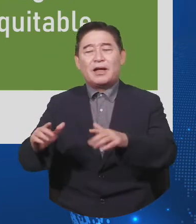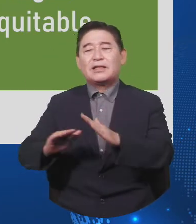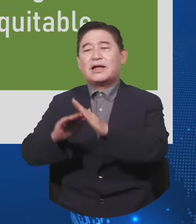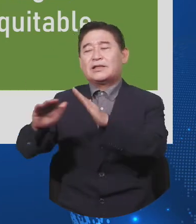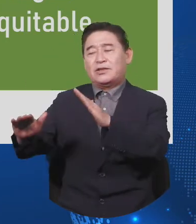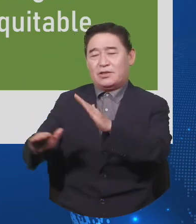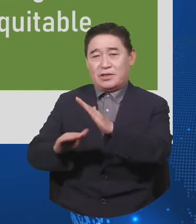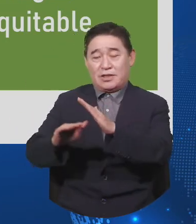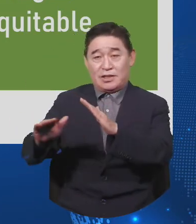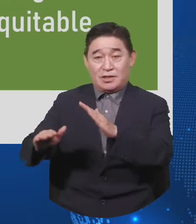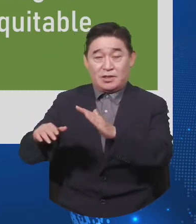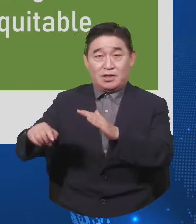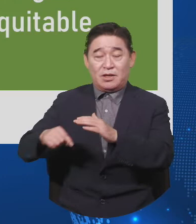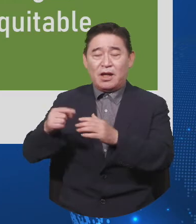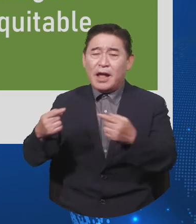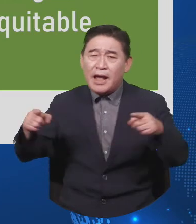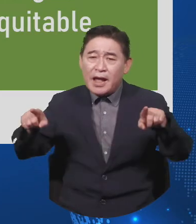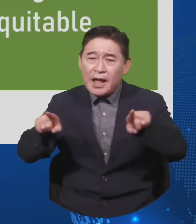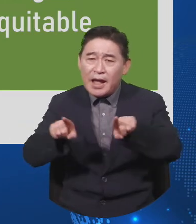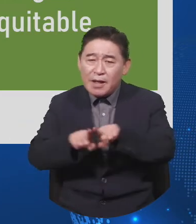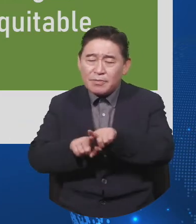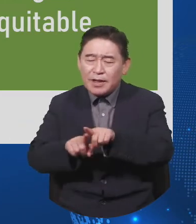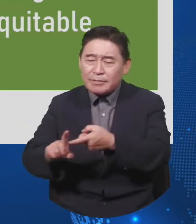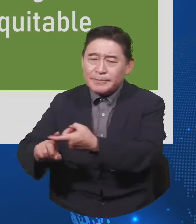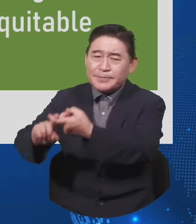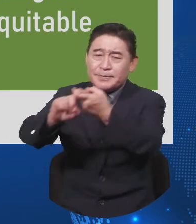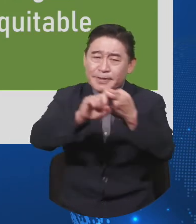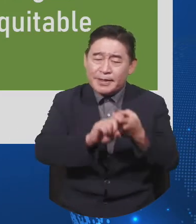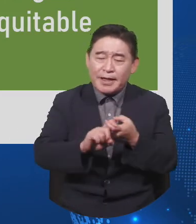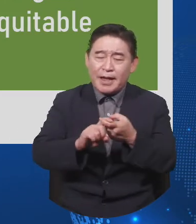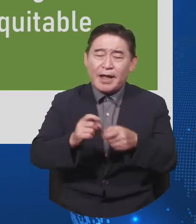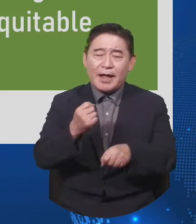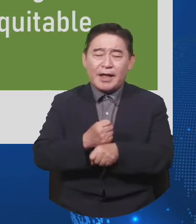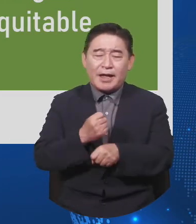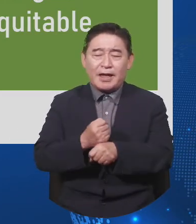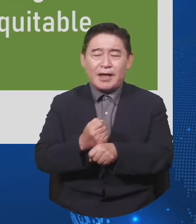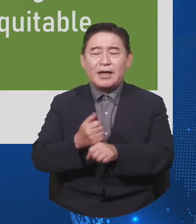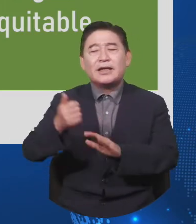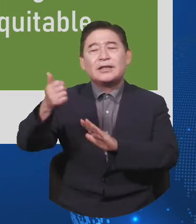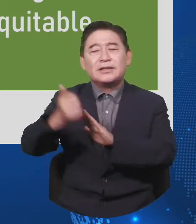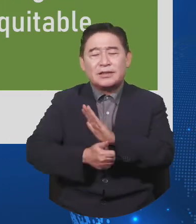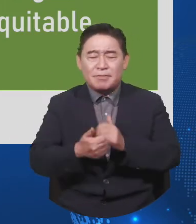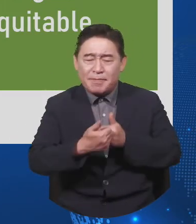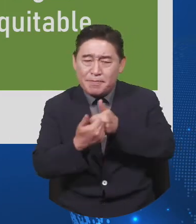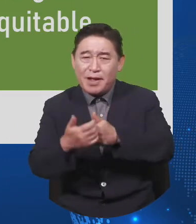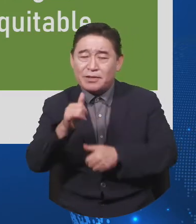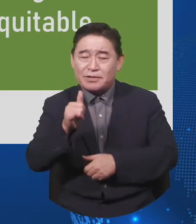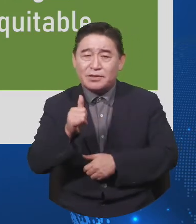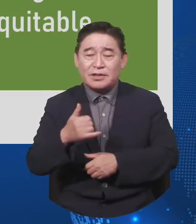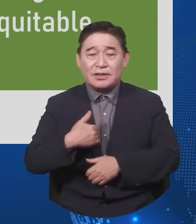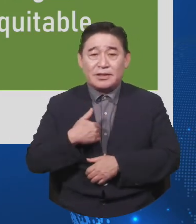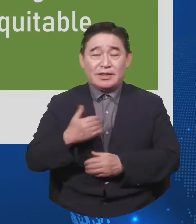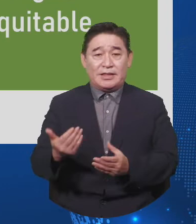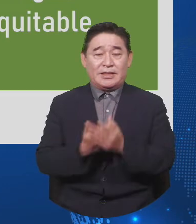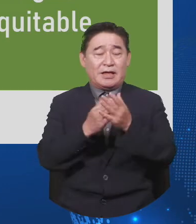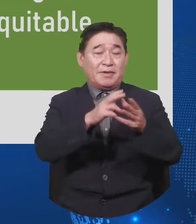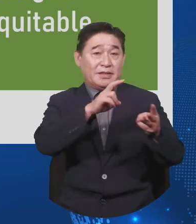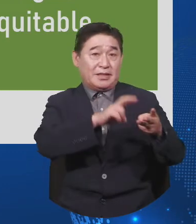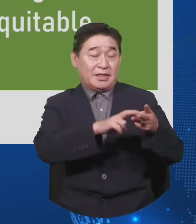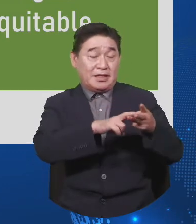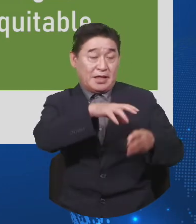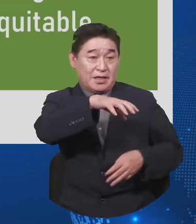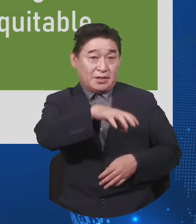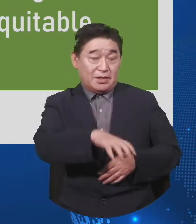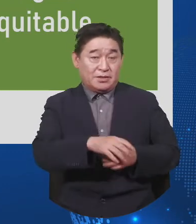prevailing market failures. And at the Development Center, we are working to keep strengthening